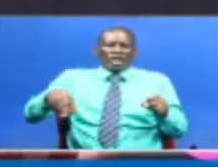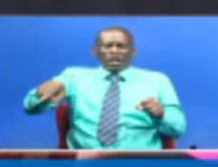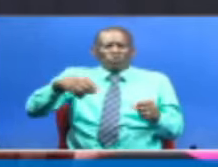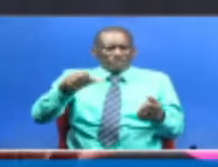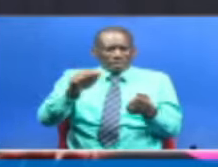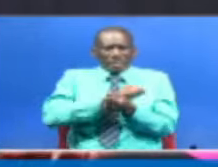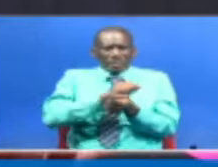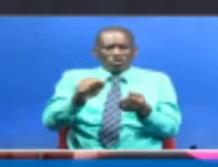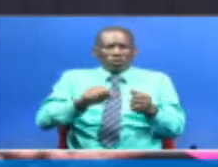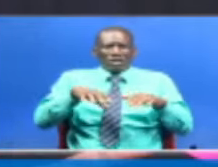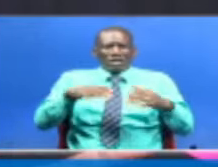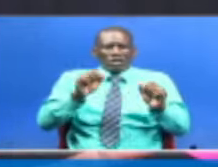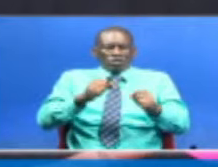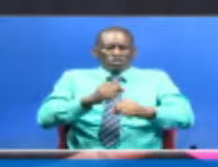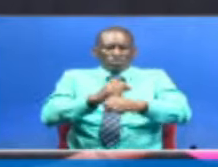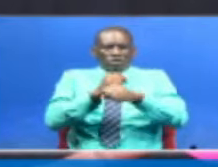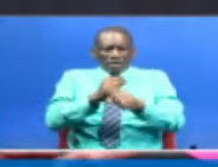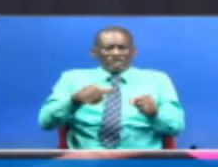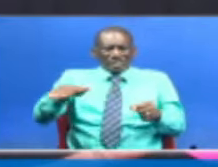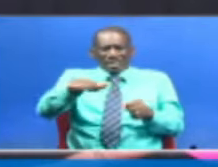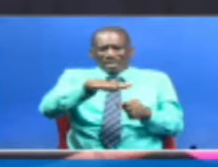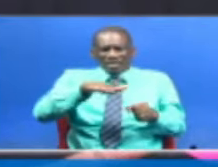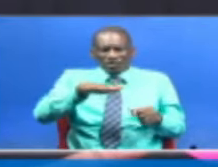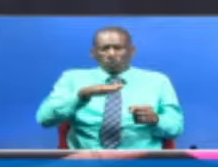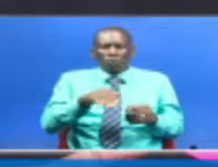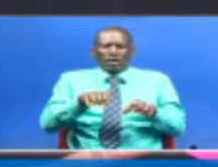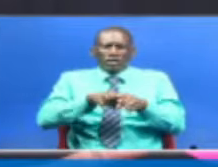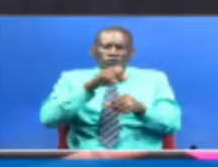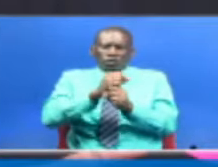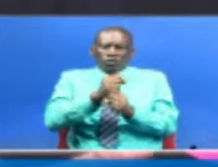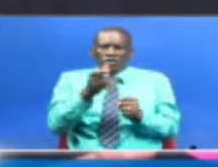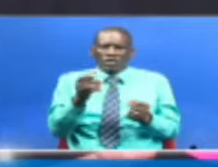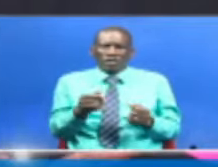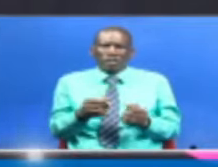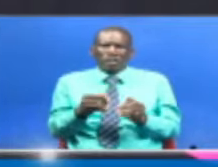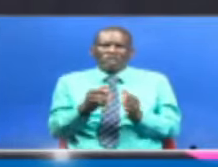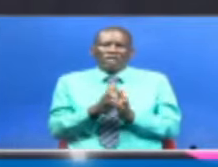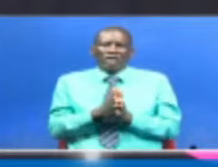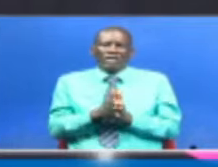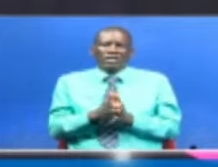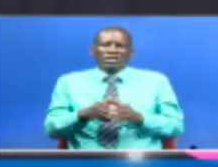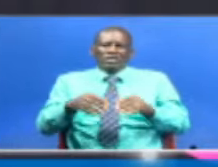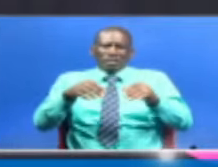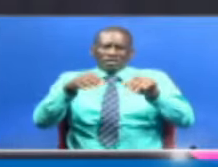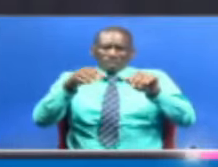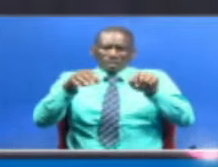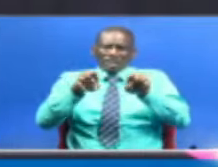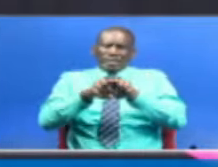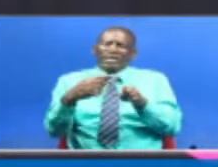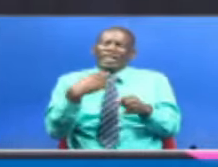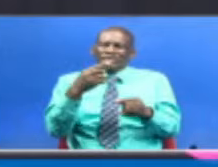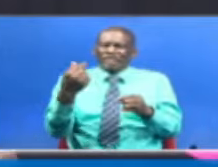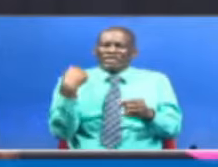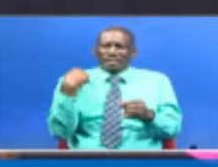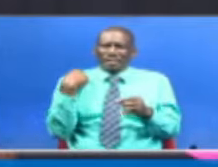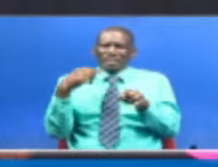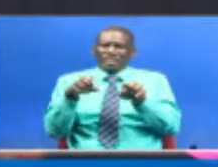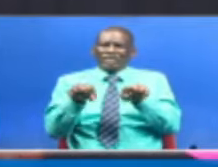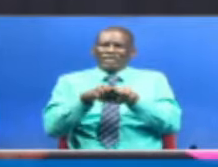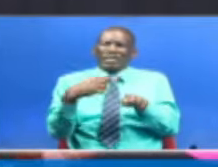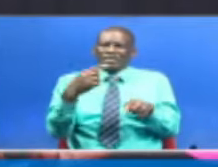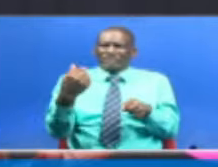are we going to secure our environments as we do this? And certainly, like I did mention yesterday,